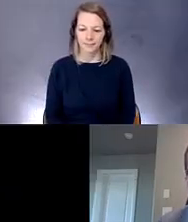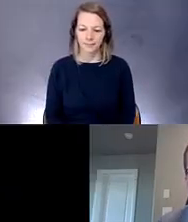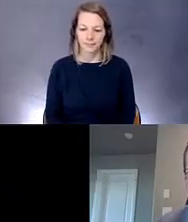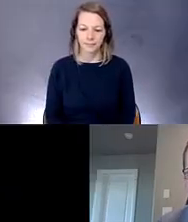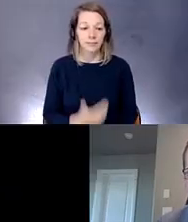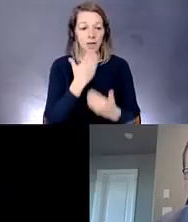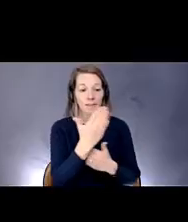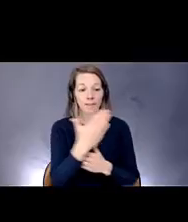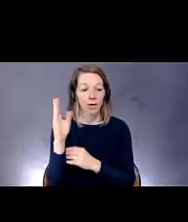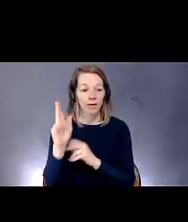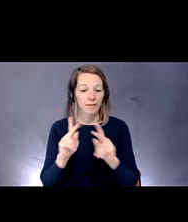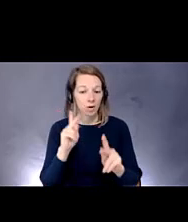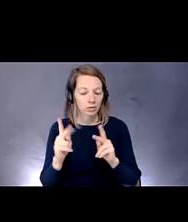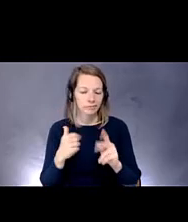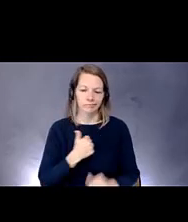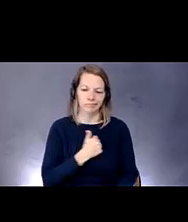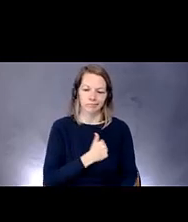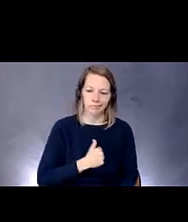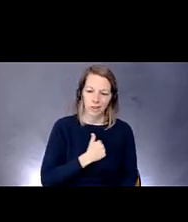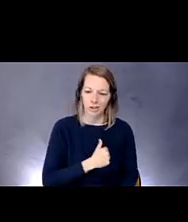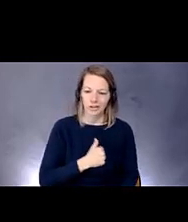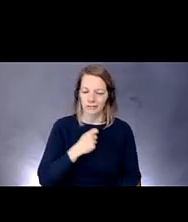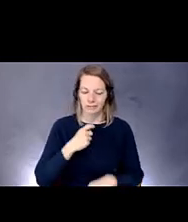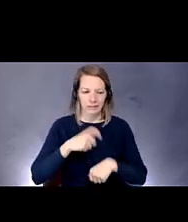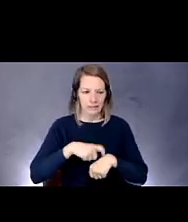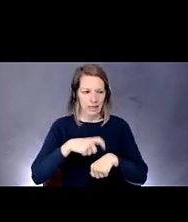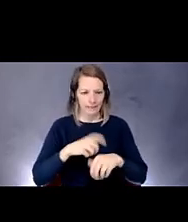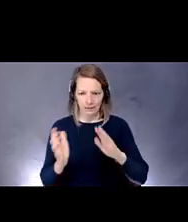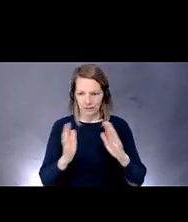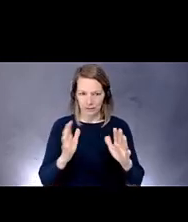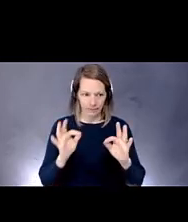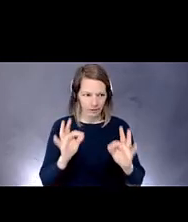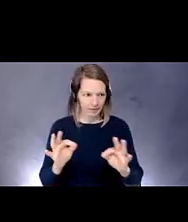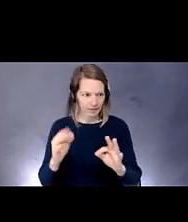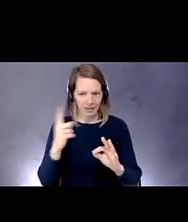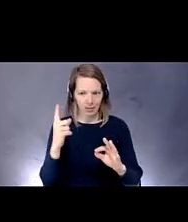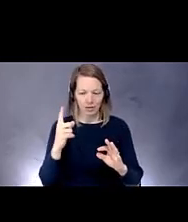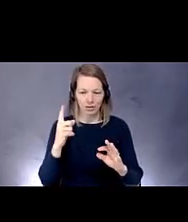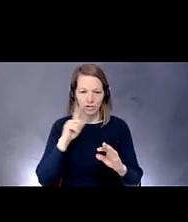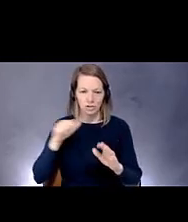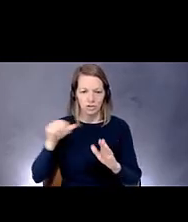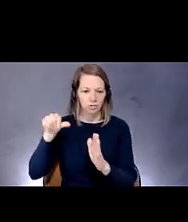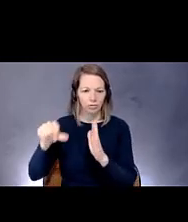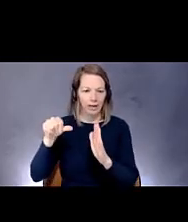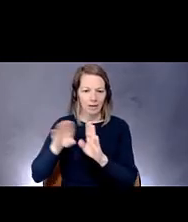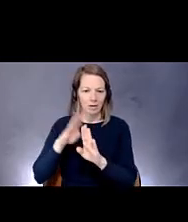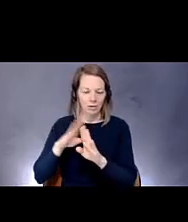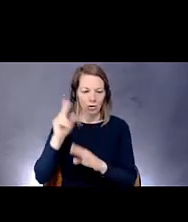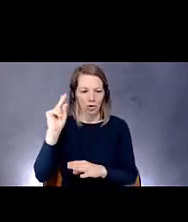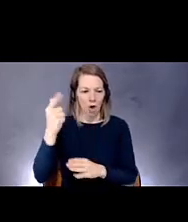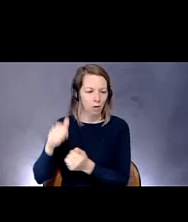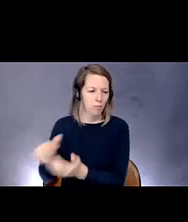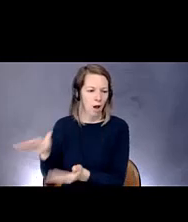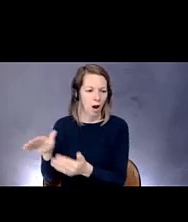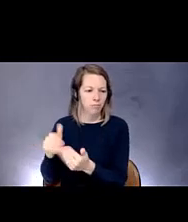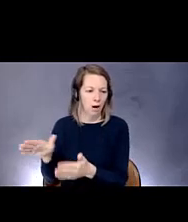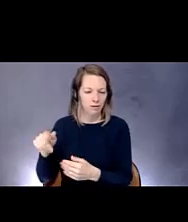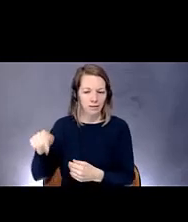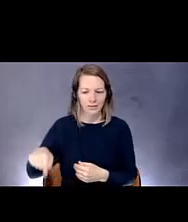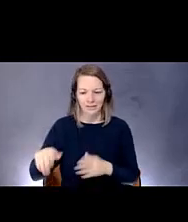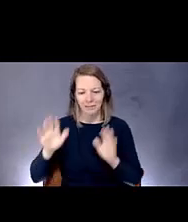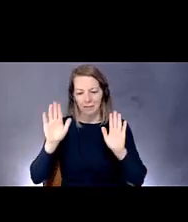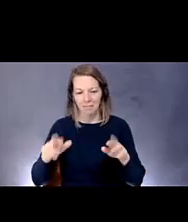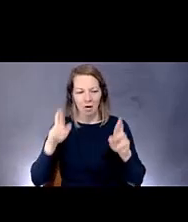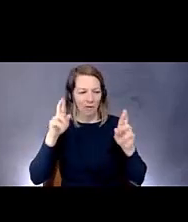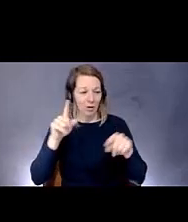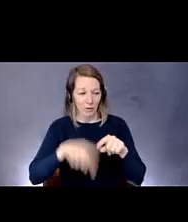Good morning, folks, and apologies. Timing is always perfect, and somebody just rang my doorbell, so my dog is going nuts downstairs, but hopefully